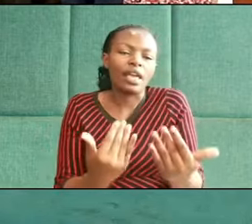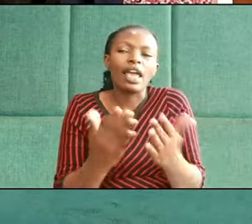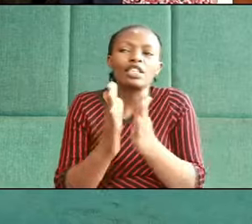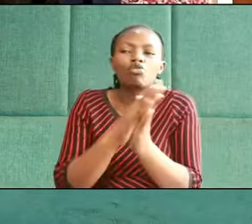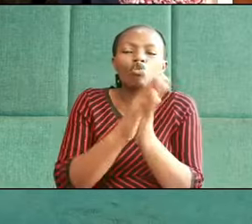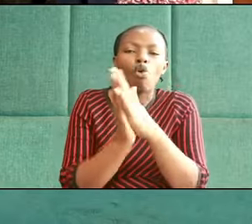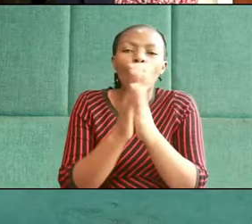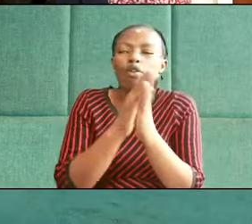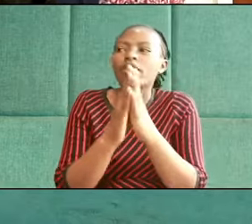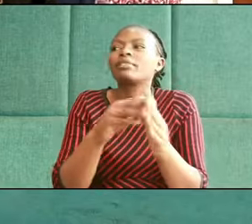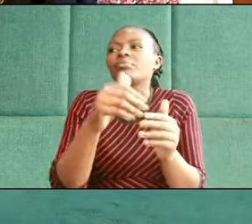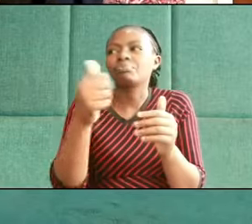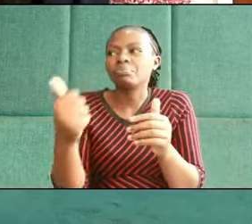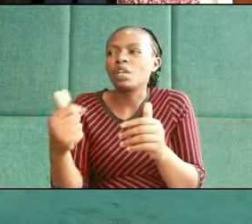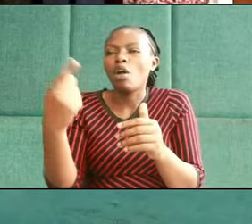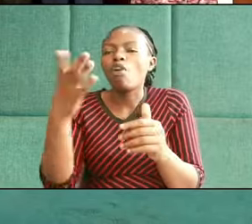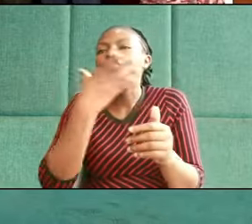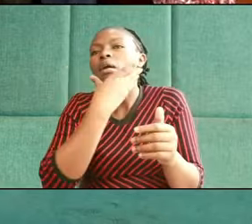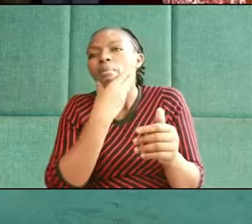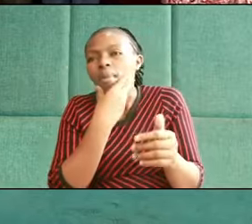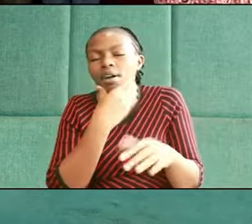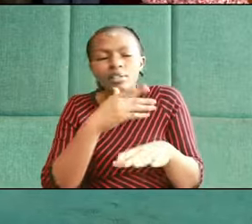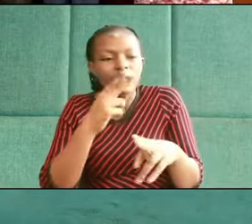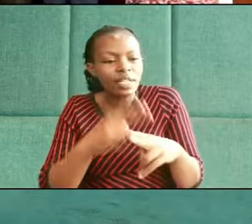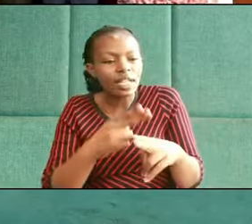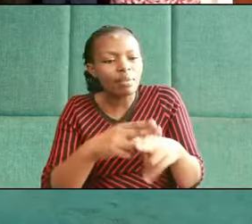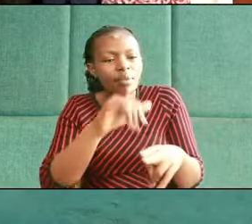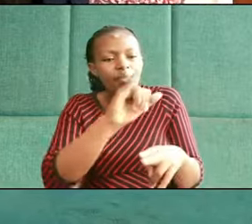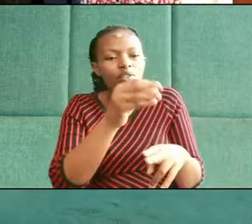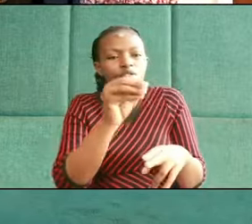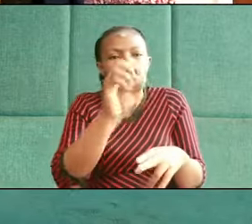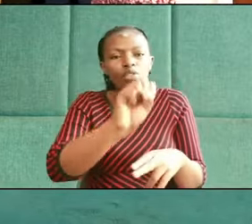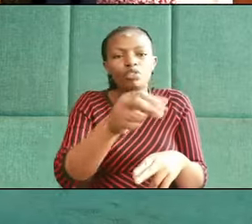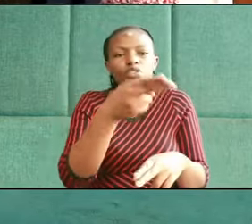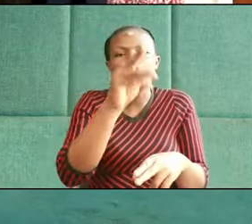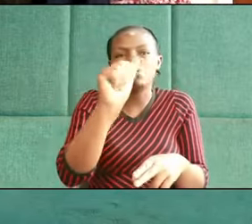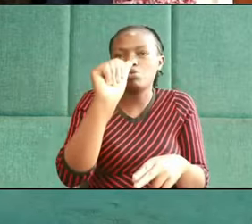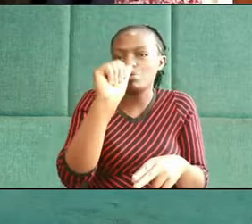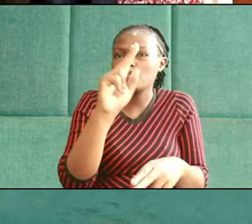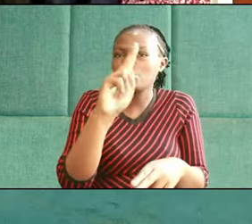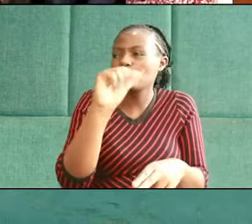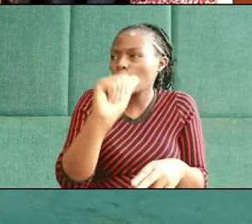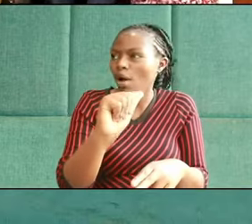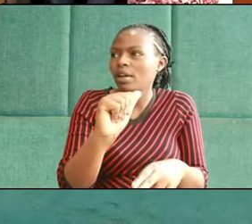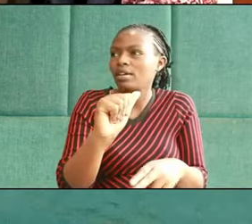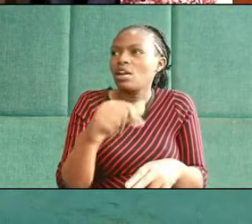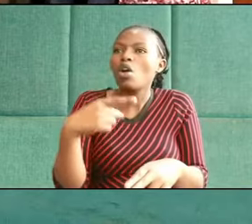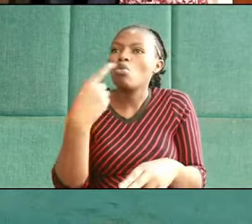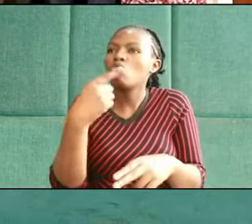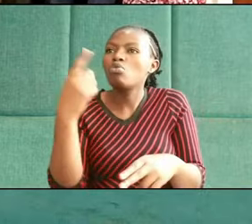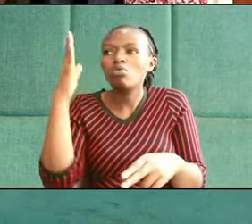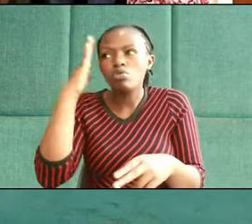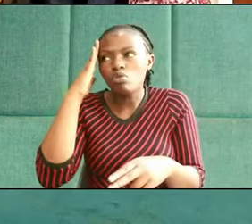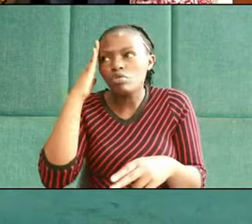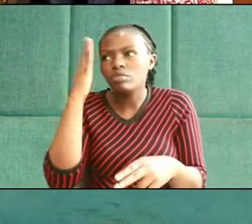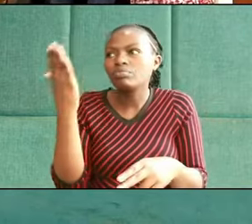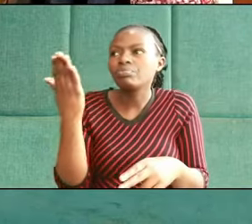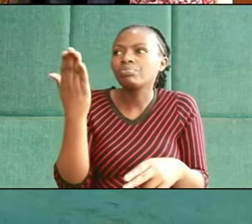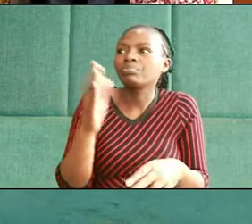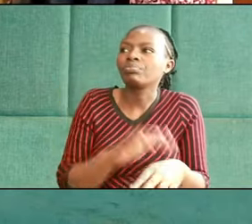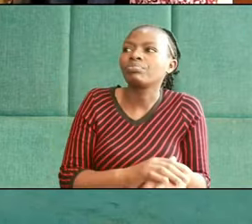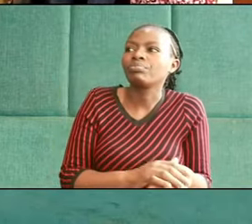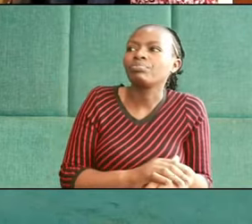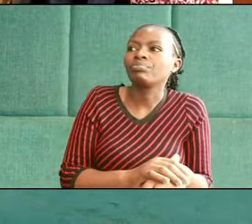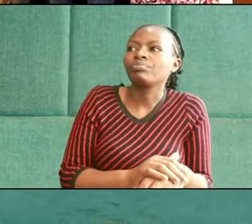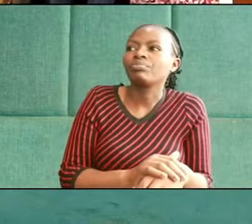of a story. Of a man called Joshua. Who knows Joshua? Who knows Joshua, the son of Nun? Who knows